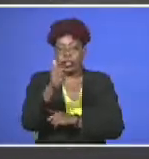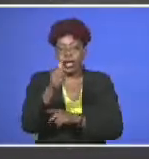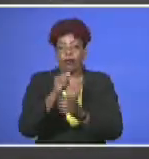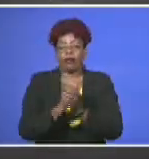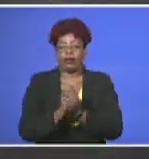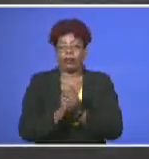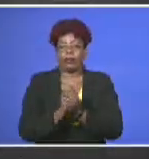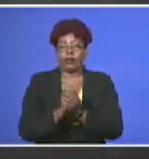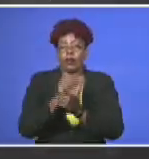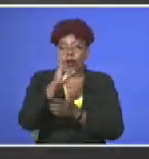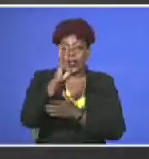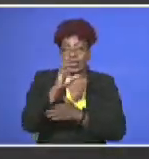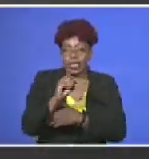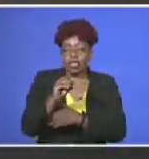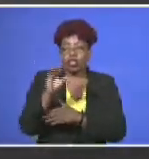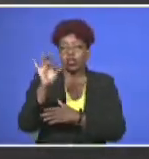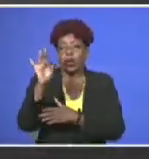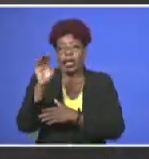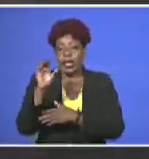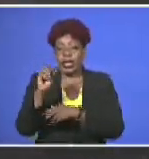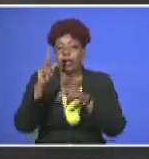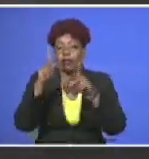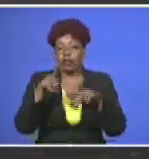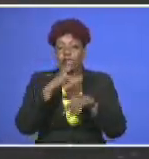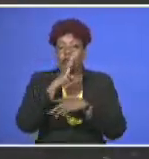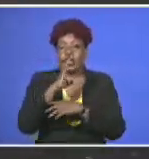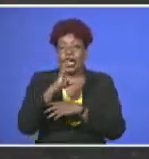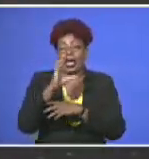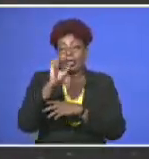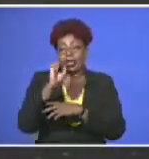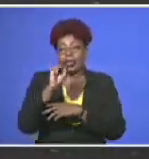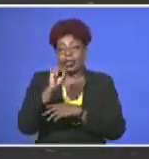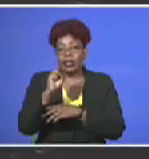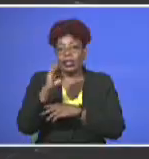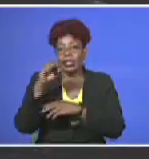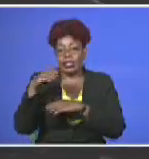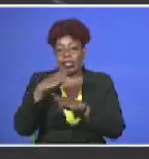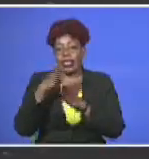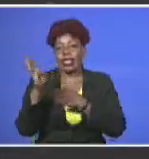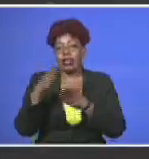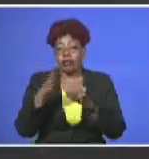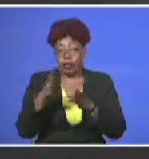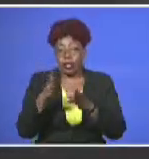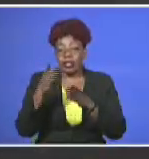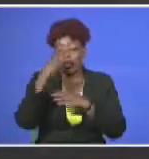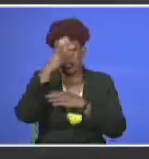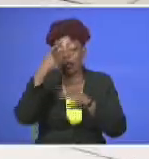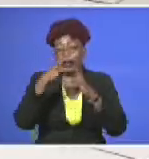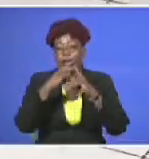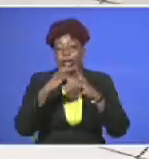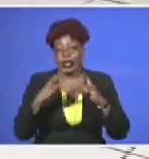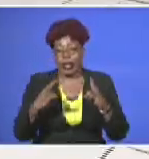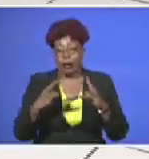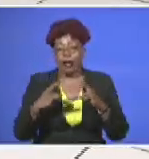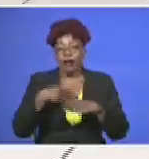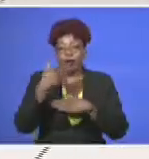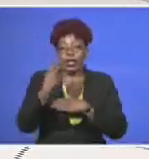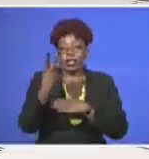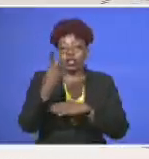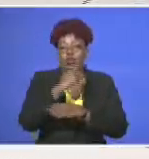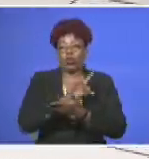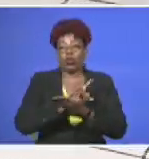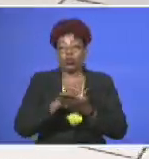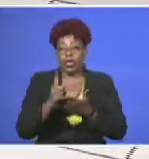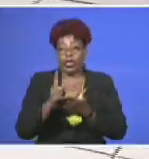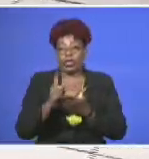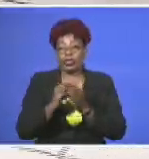All between 60 to 80 young people are expected to attend the Seabreeze constituency's summer camp at the Sadie Curtis Primary School for the next 2 weeks. The